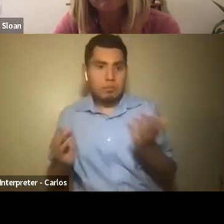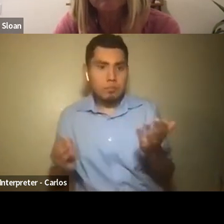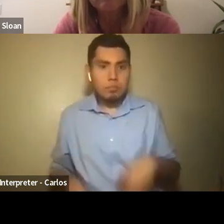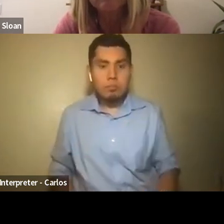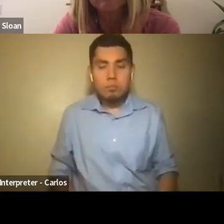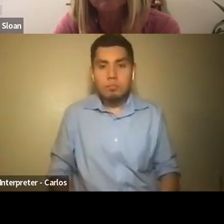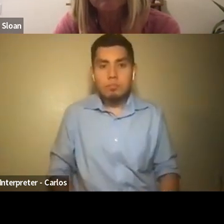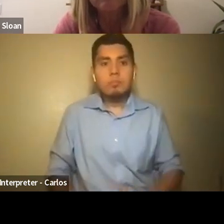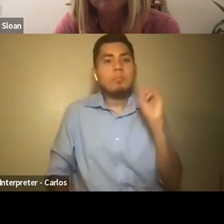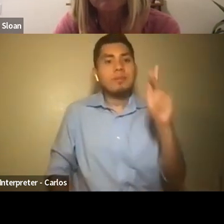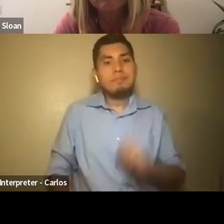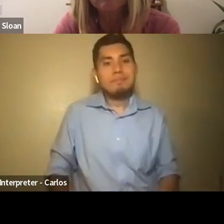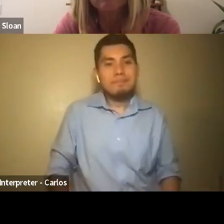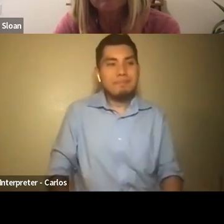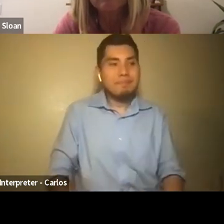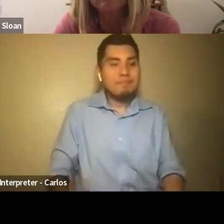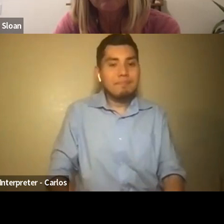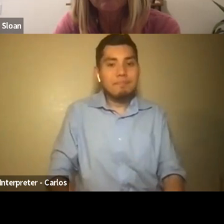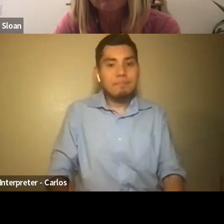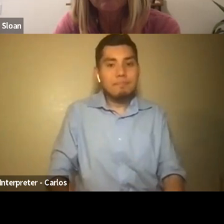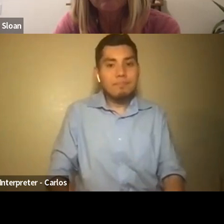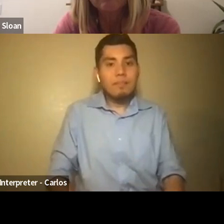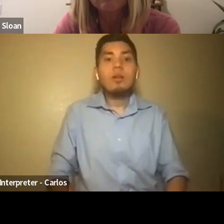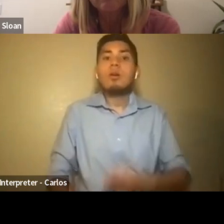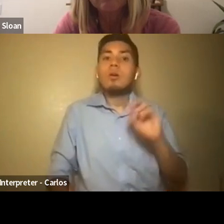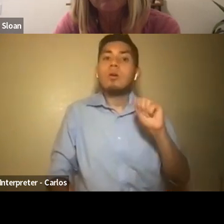Okay. Going through the ad hoc committees